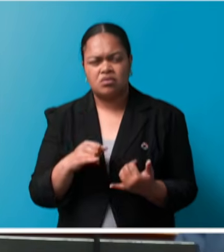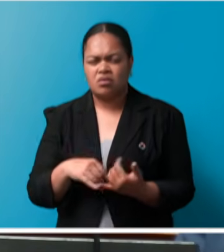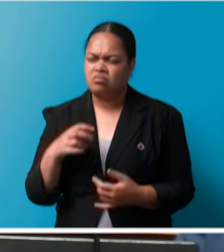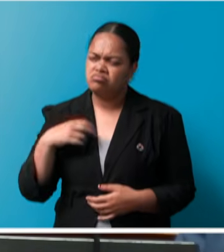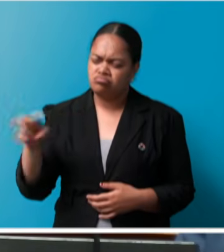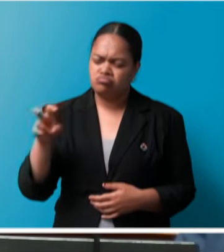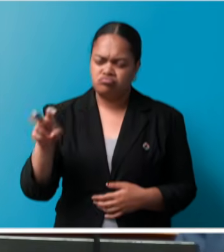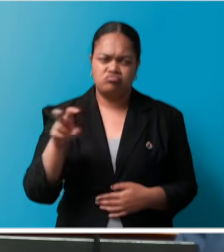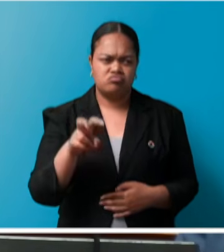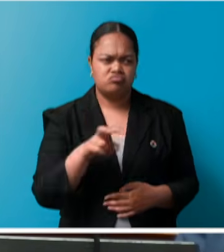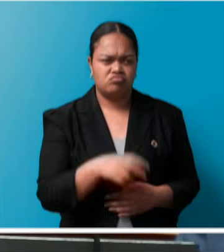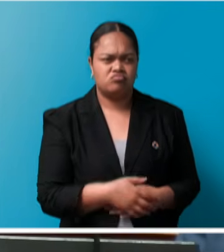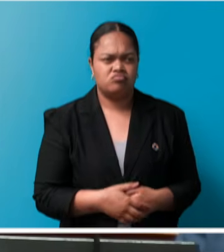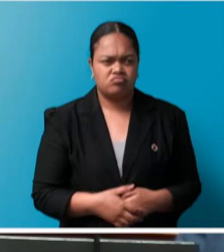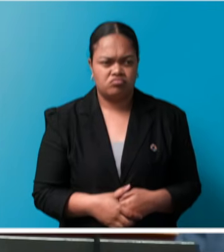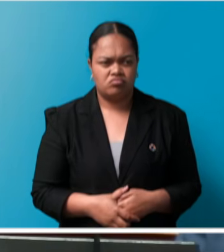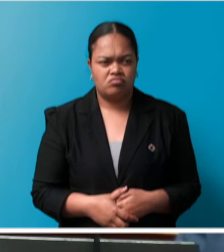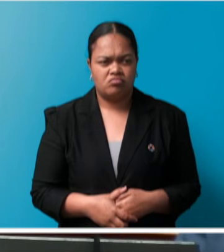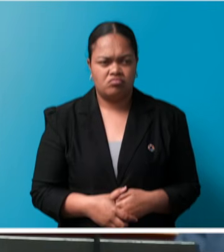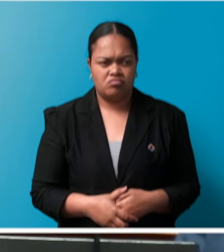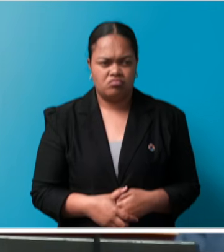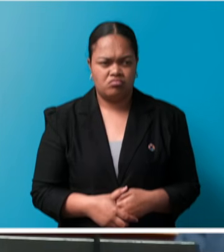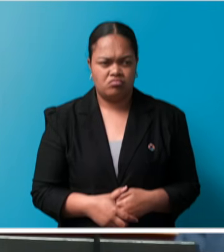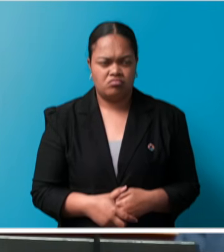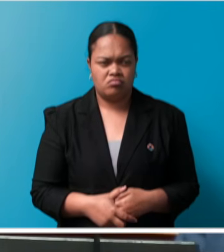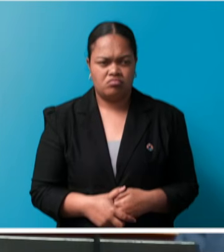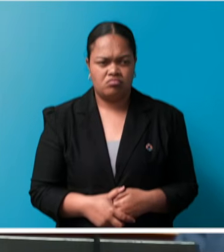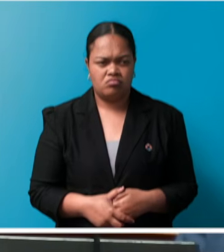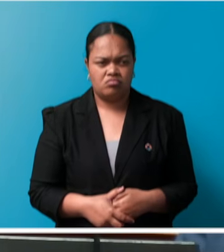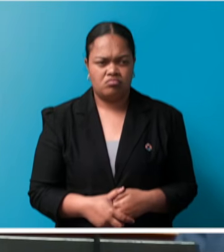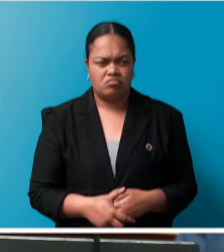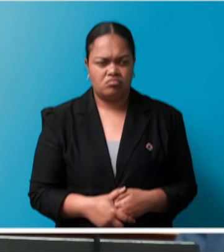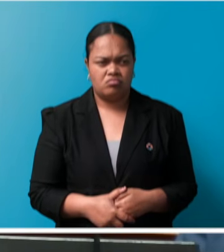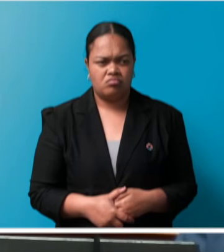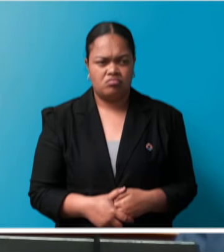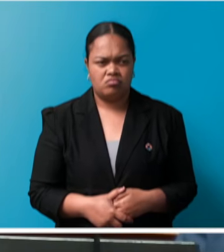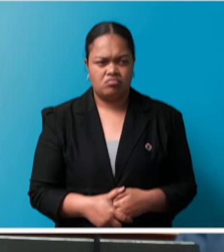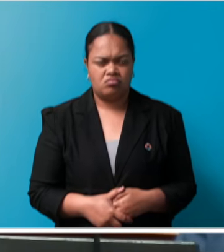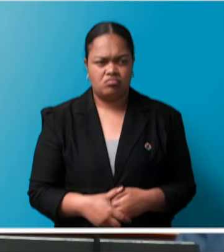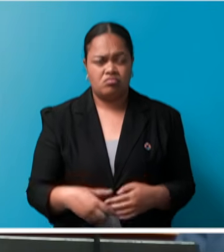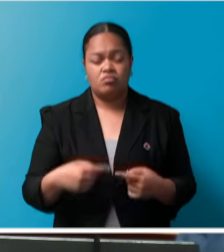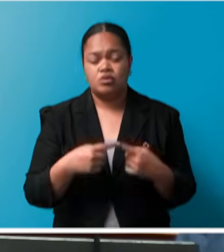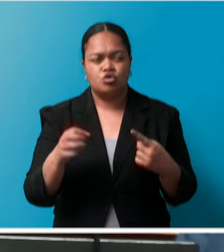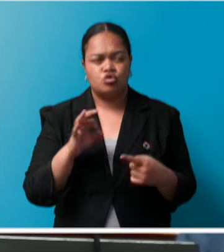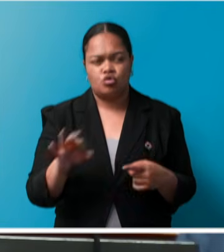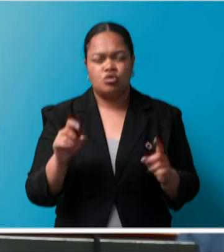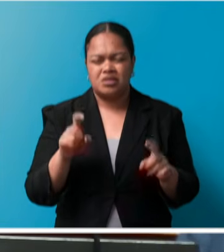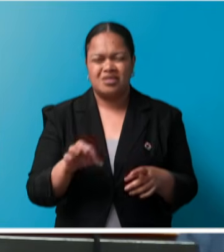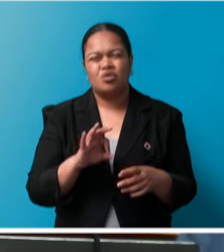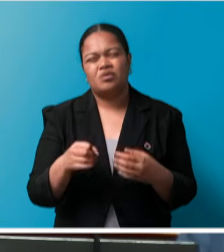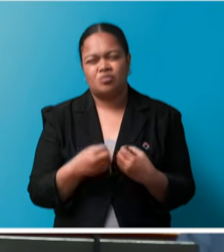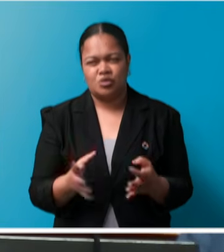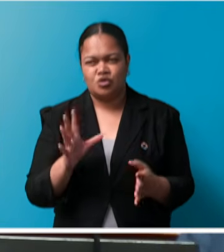and they tell me, please, tell them, please don't stand. Opposition, don't stand, don't waste your time. And I'll tell you one